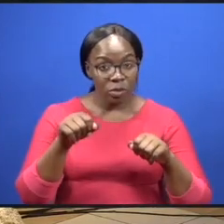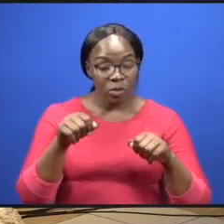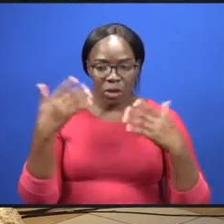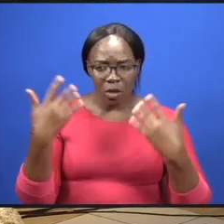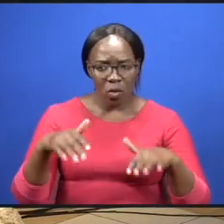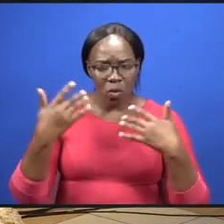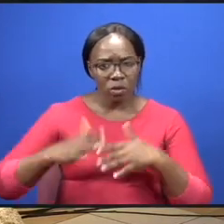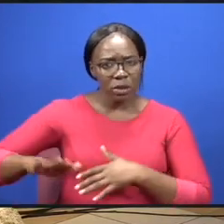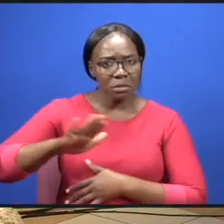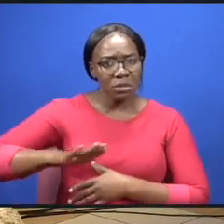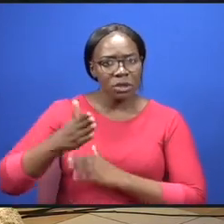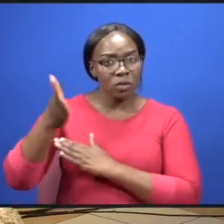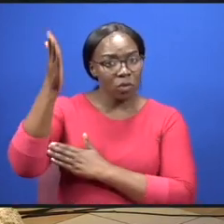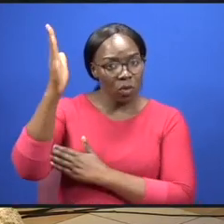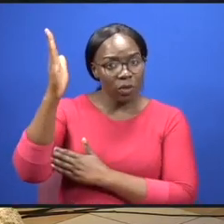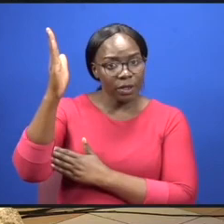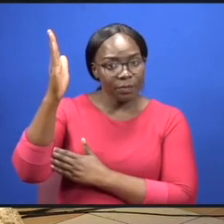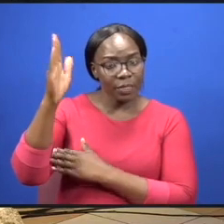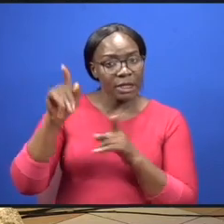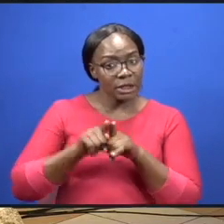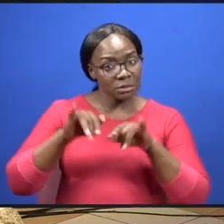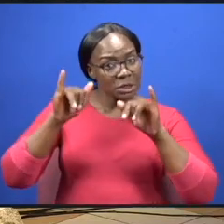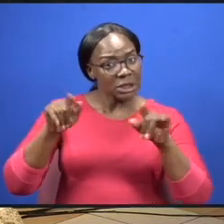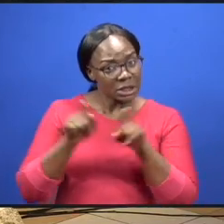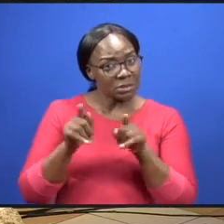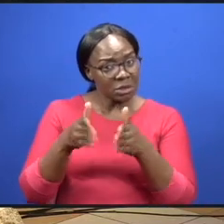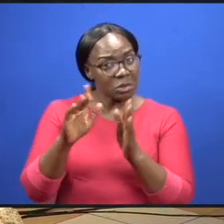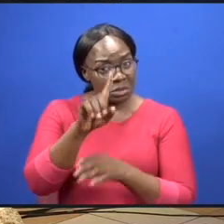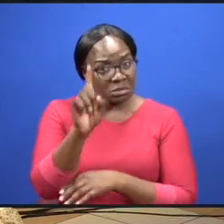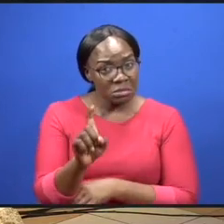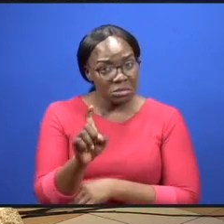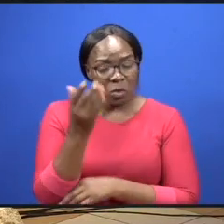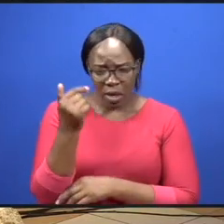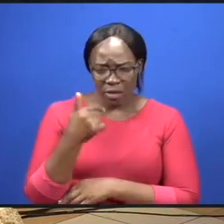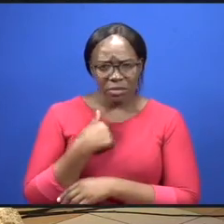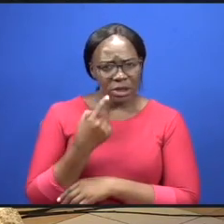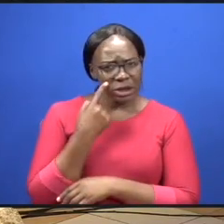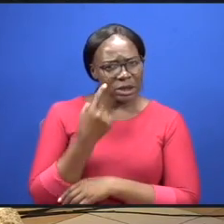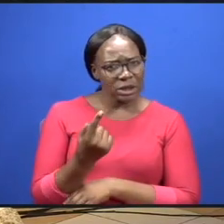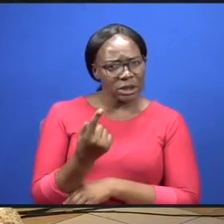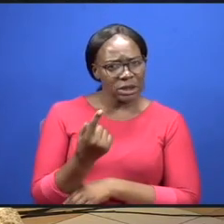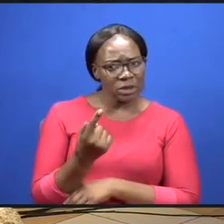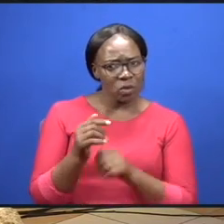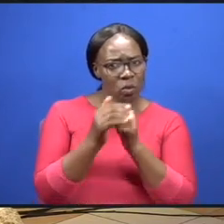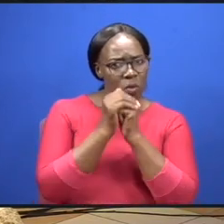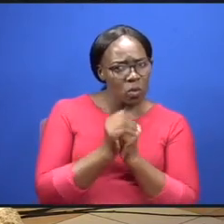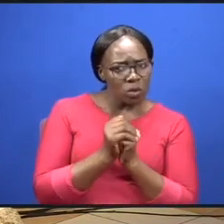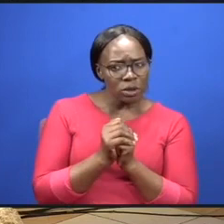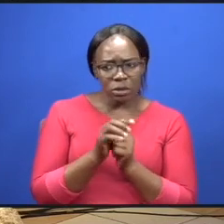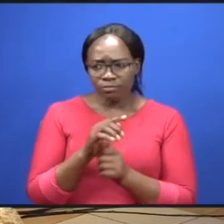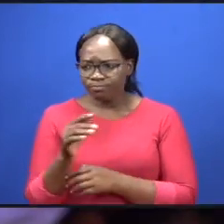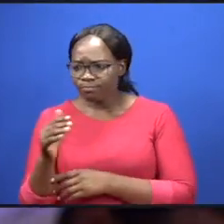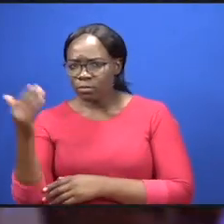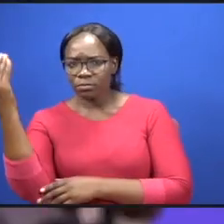awesome presence of our God and remain the same? For I observe from worship to the word,